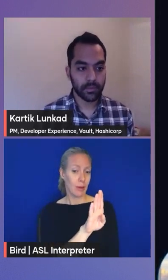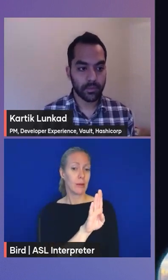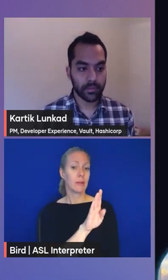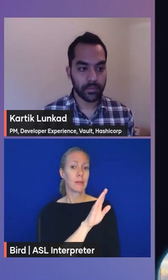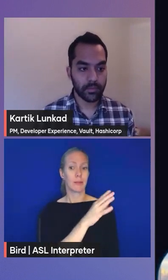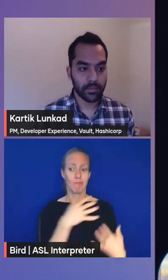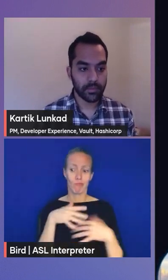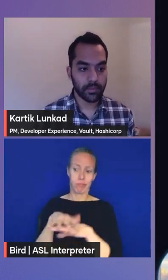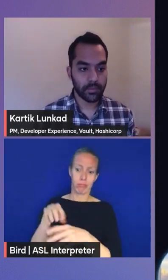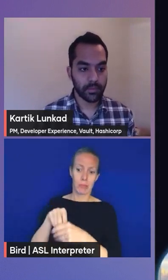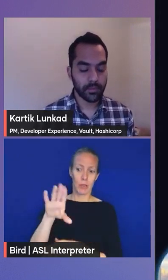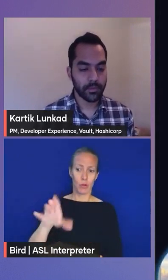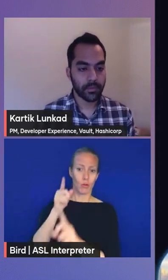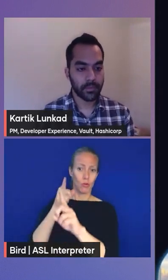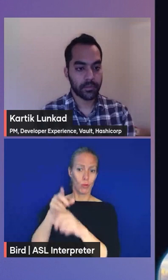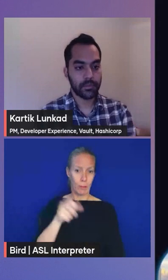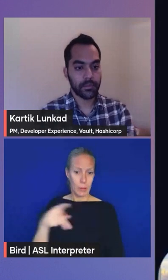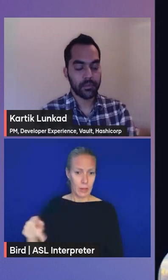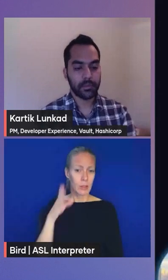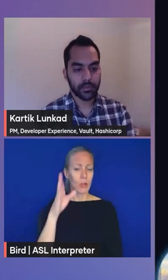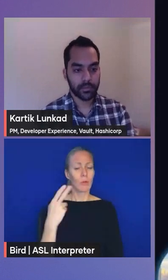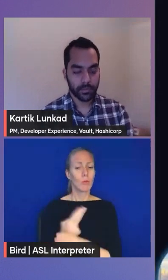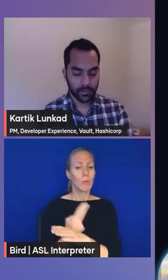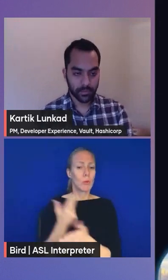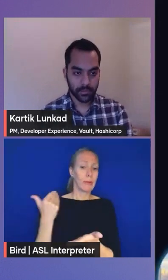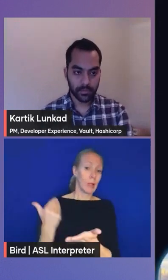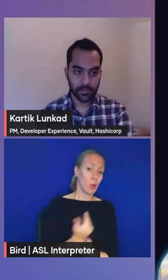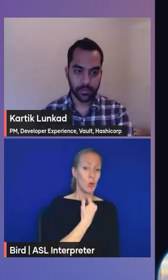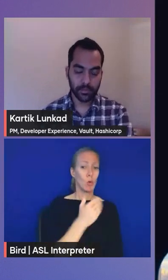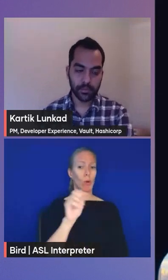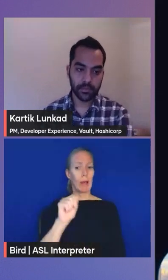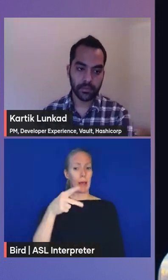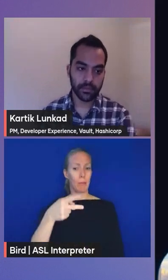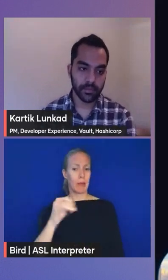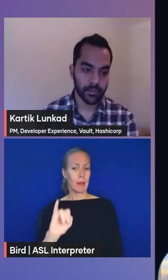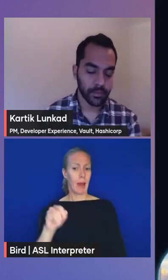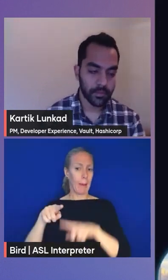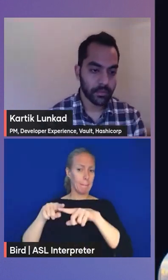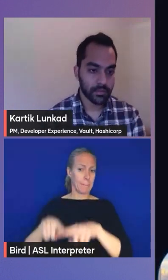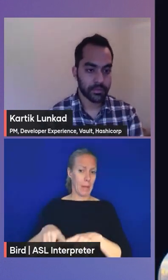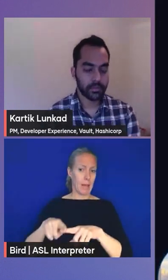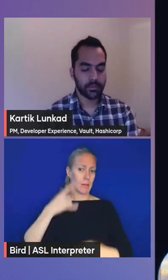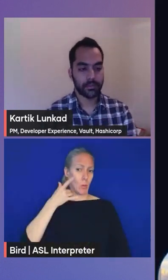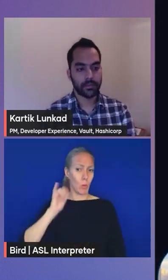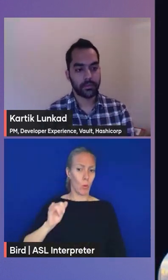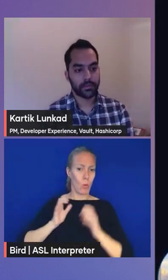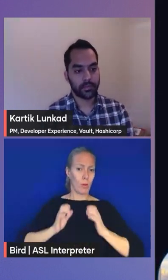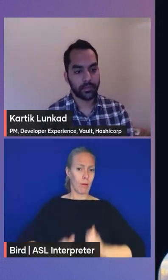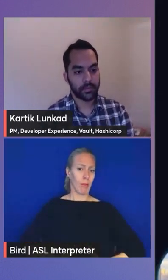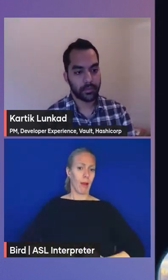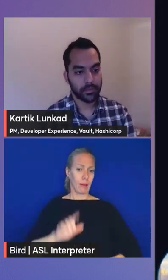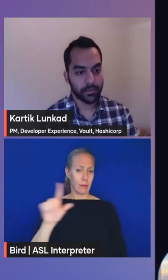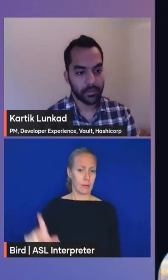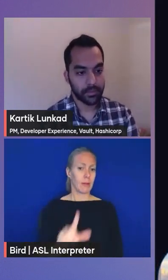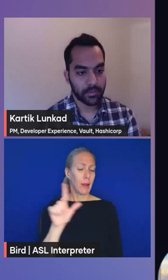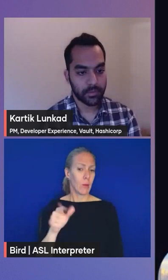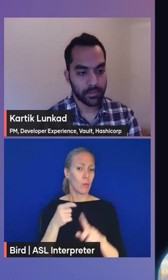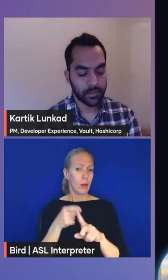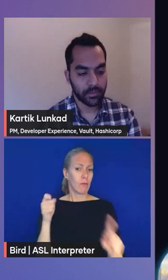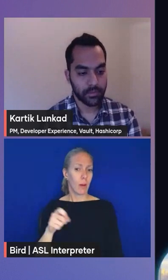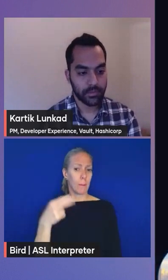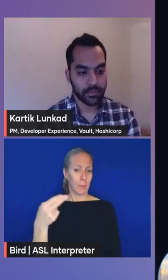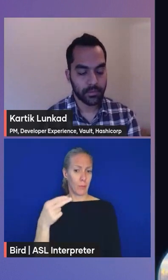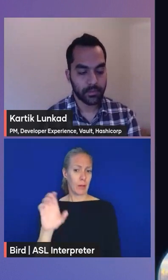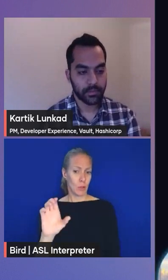using the brand new OpenAPI-based Go client library from Hashicorp Vault. And so for